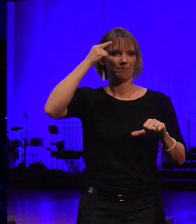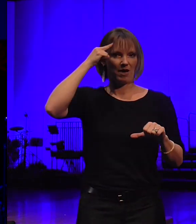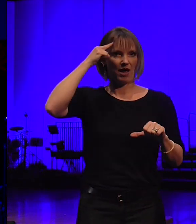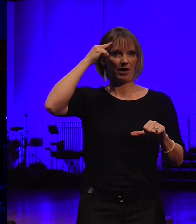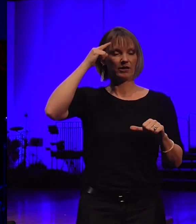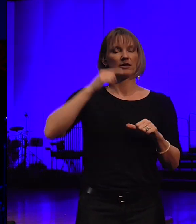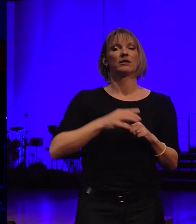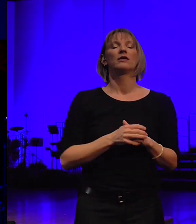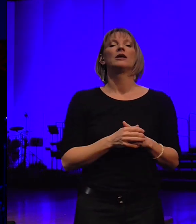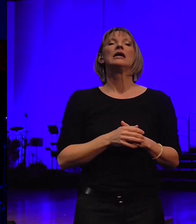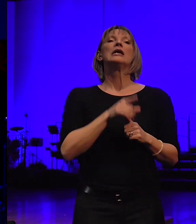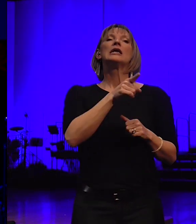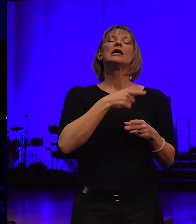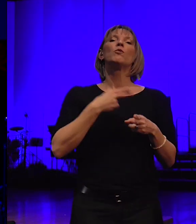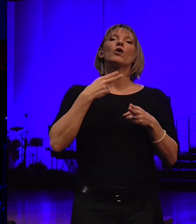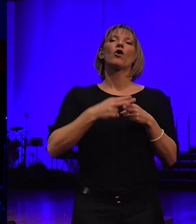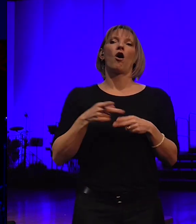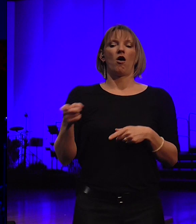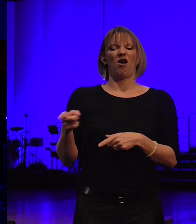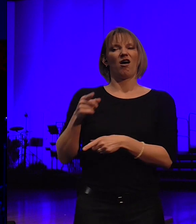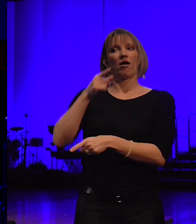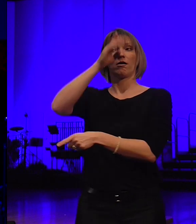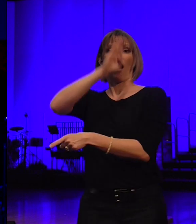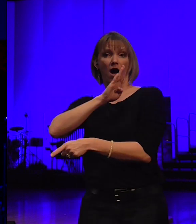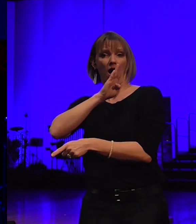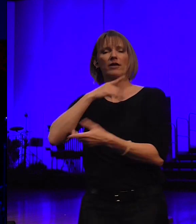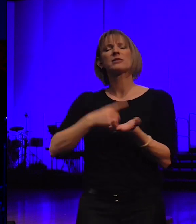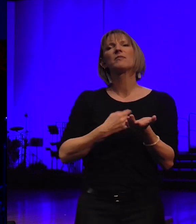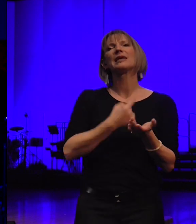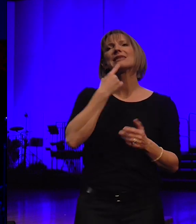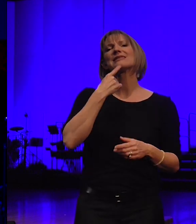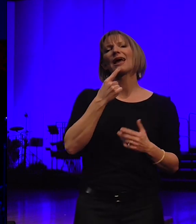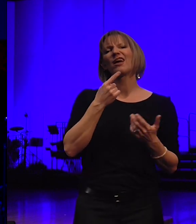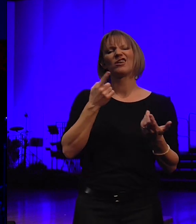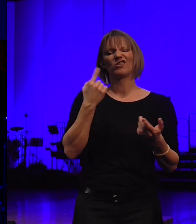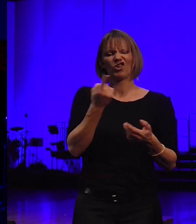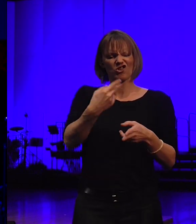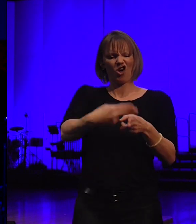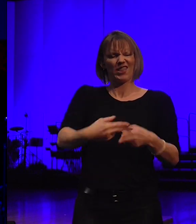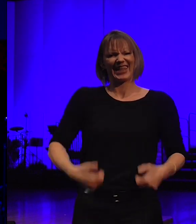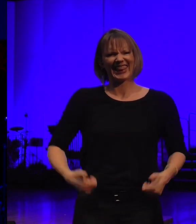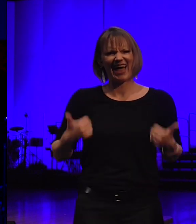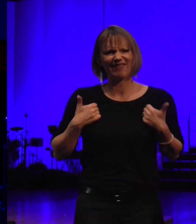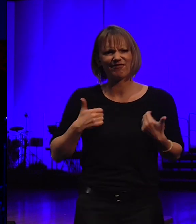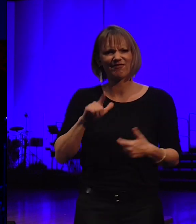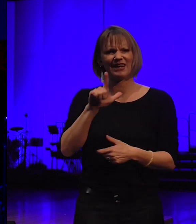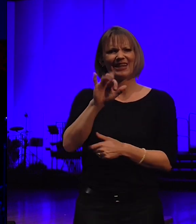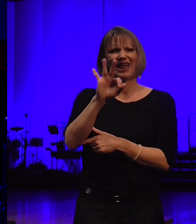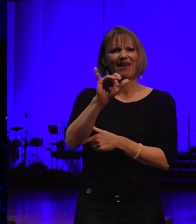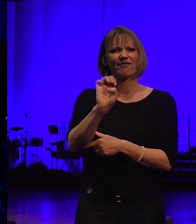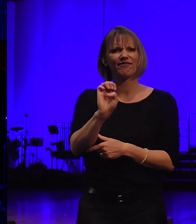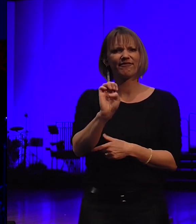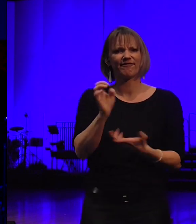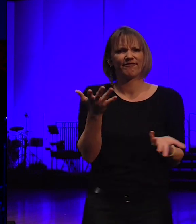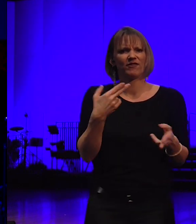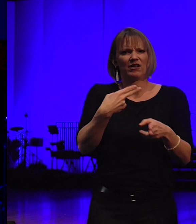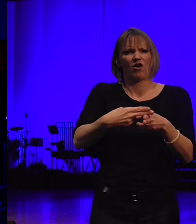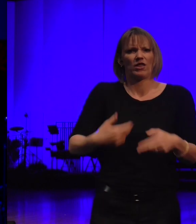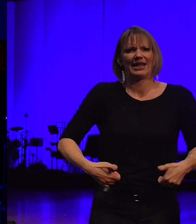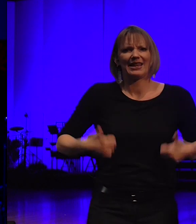here, he would call this God, but sometimes he would say, why don't we just call it life? Let's just call it